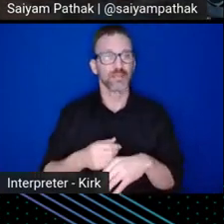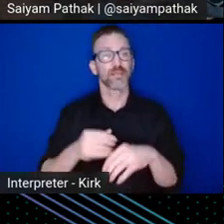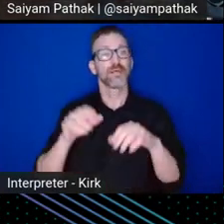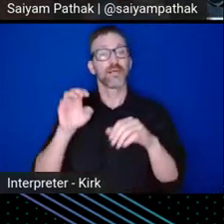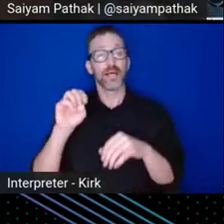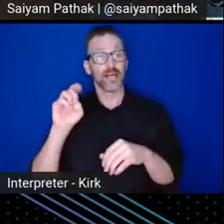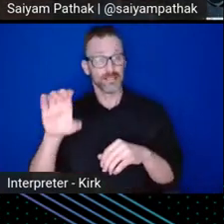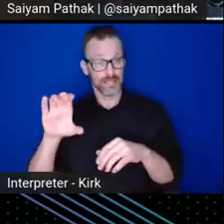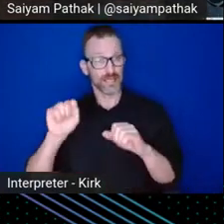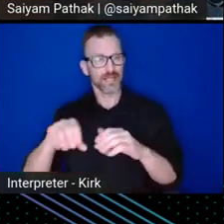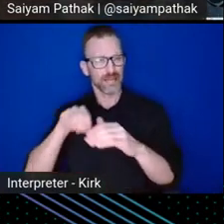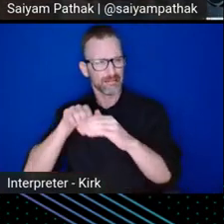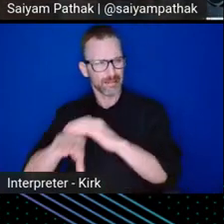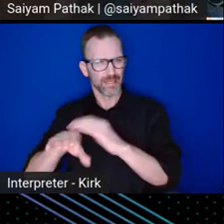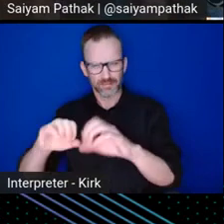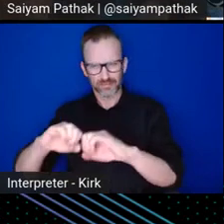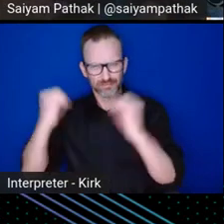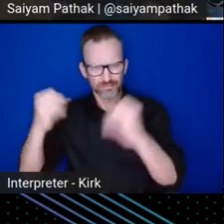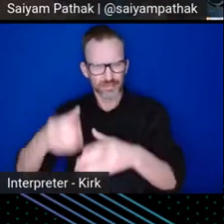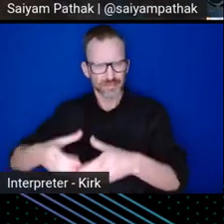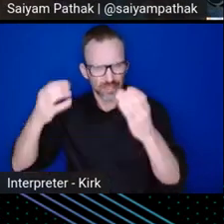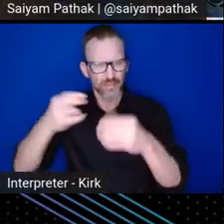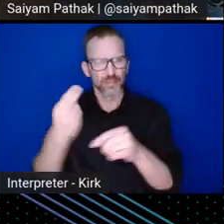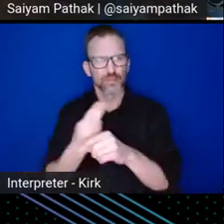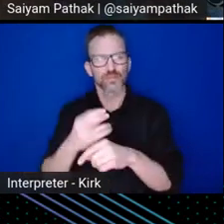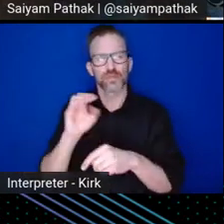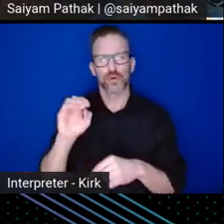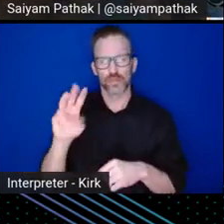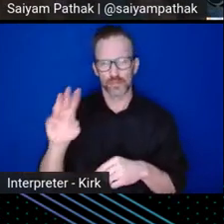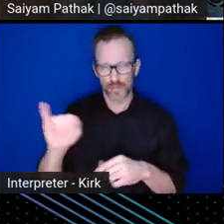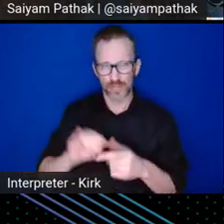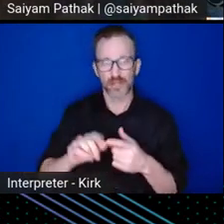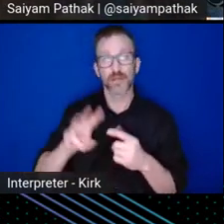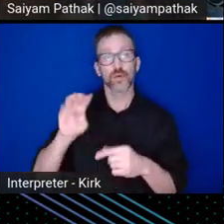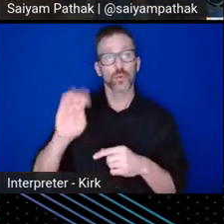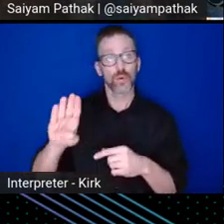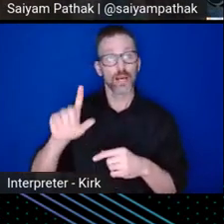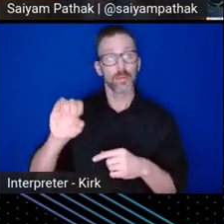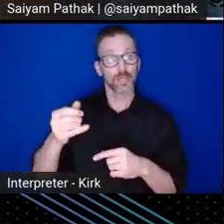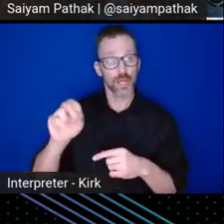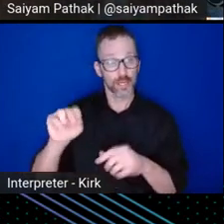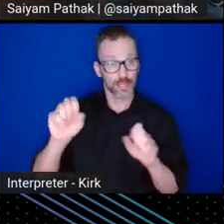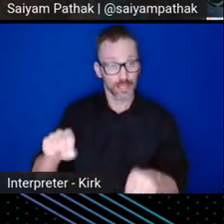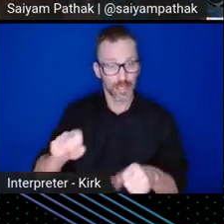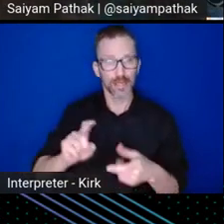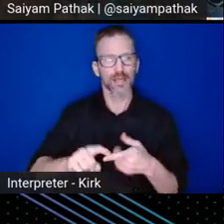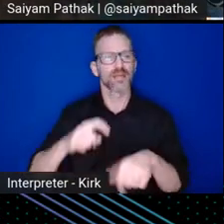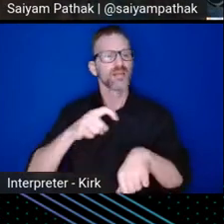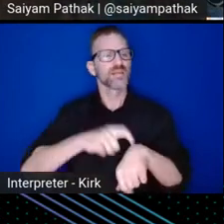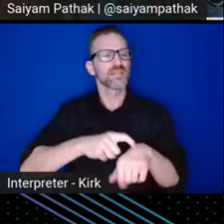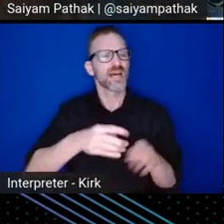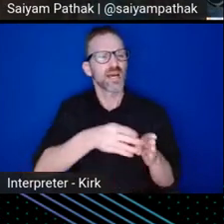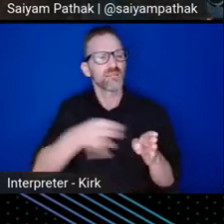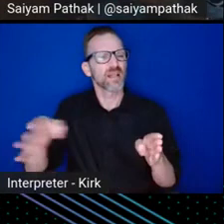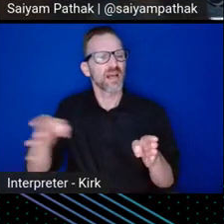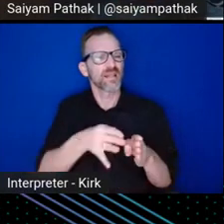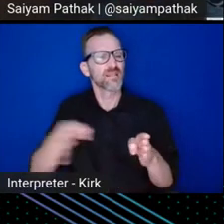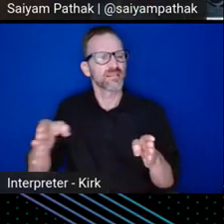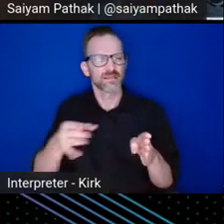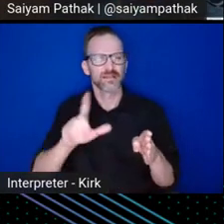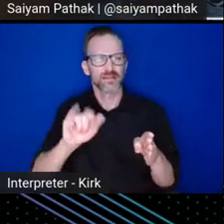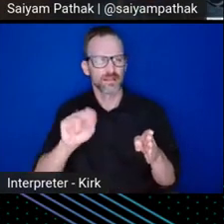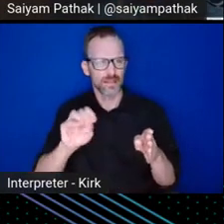web UI. You have OIDC web login. You have timelines which are there. The deployments are also